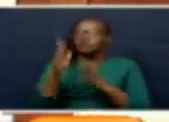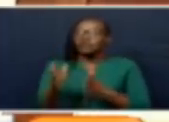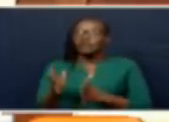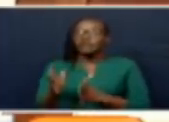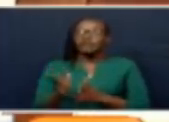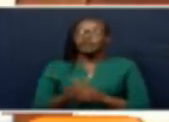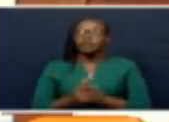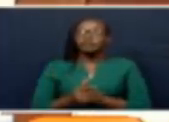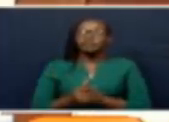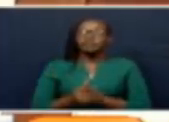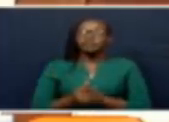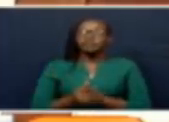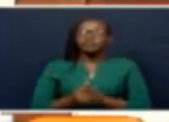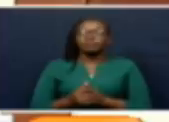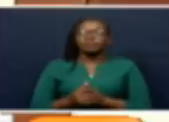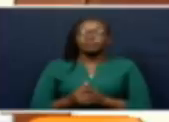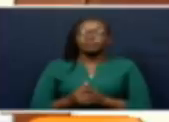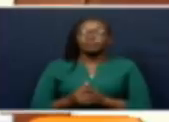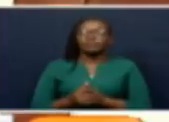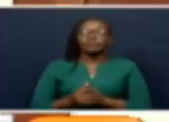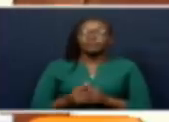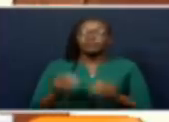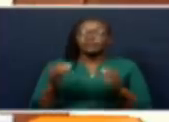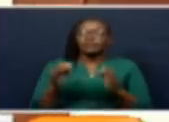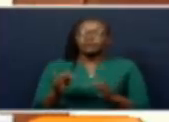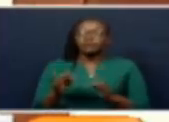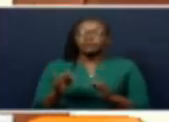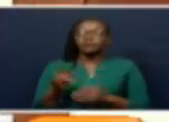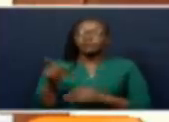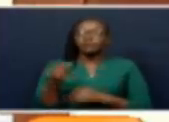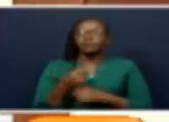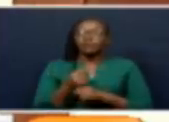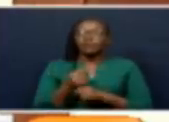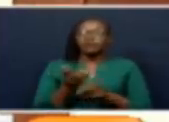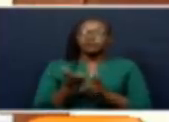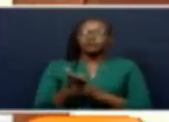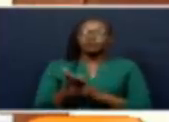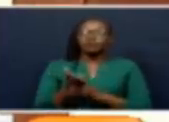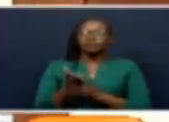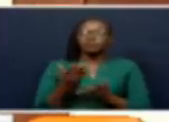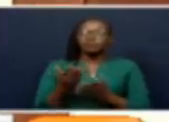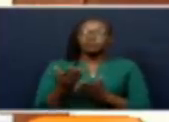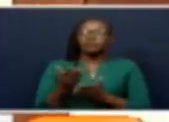came through the window or whichever way, yeah, let's support him. Yeah. Yeah.